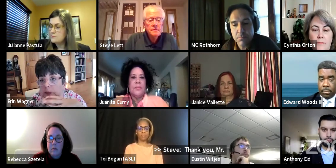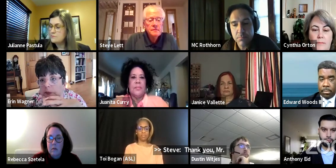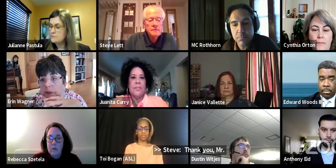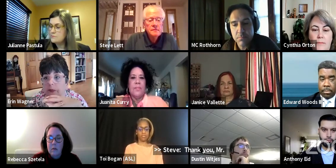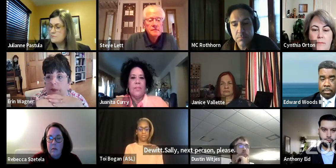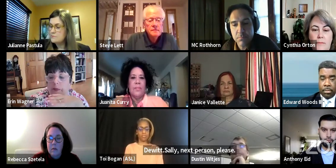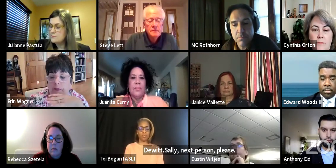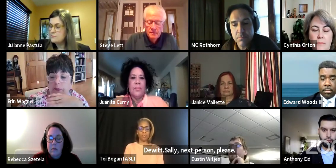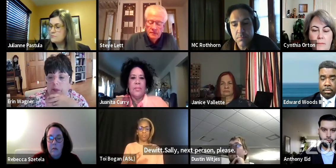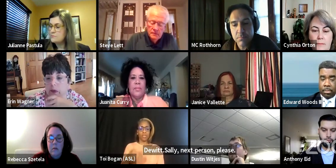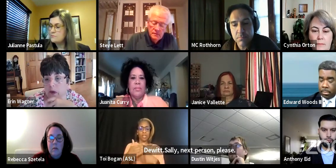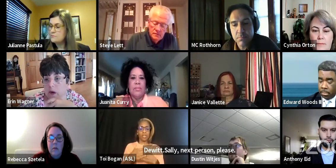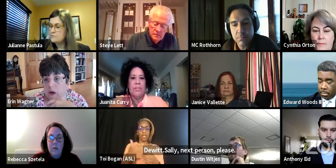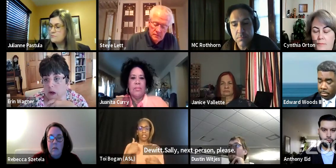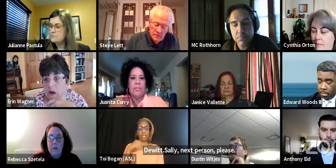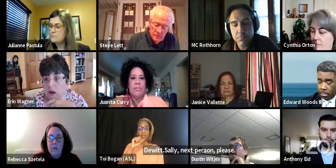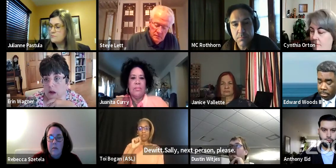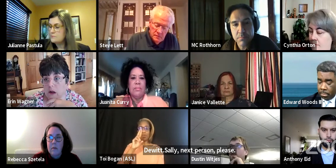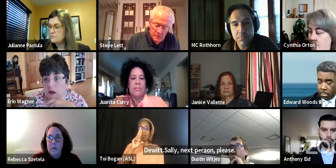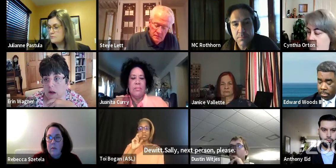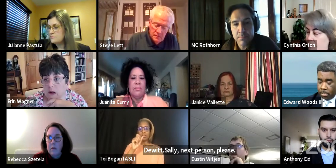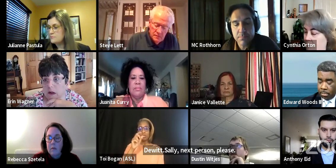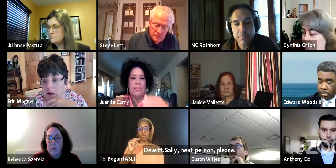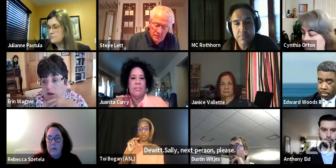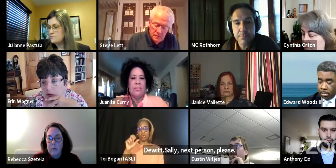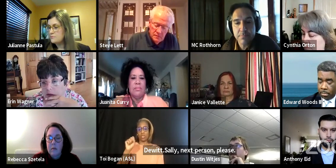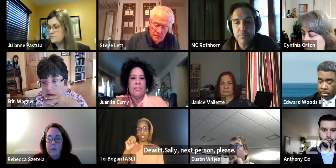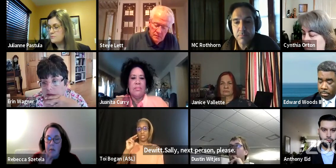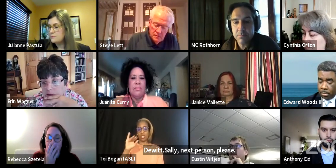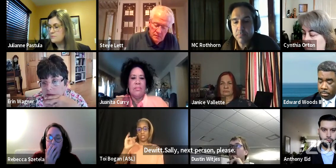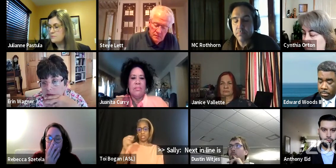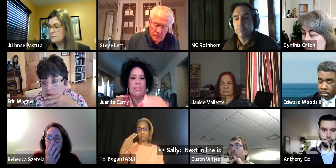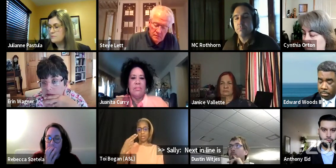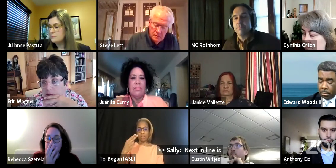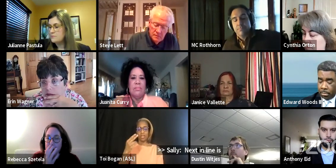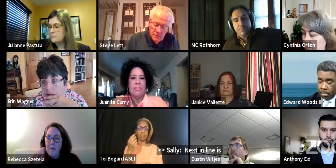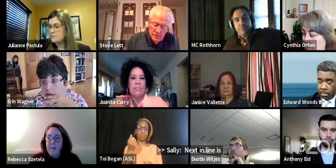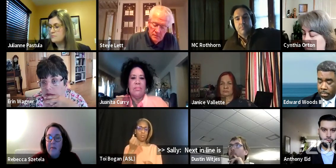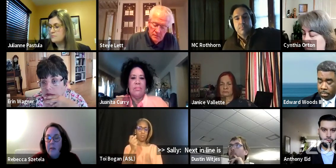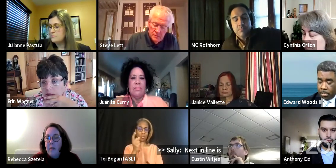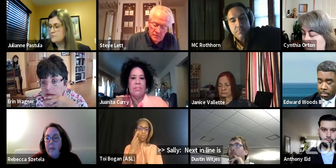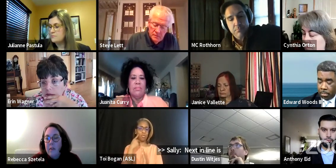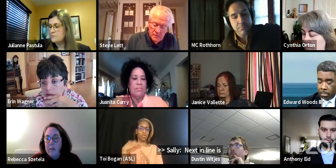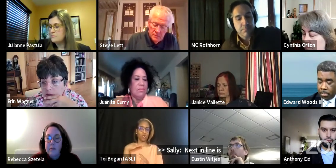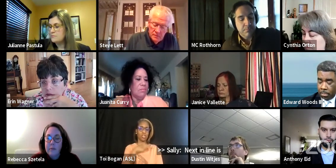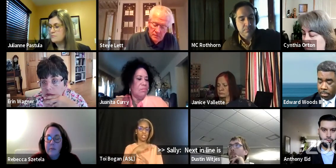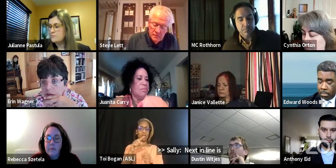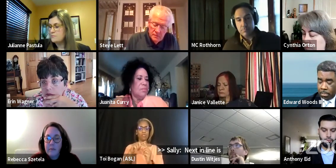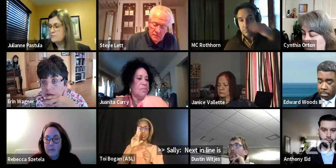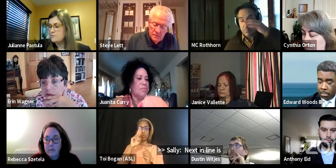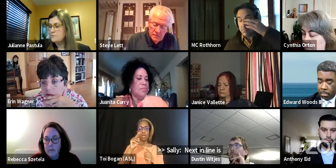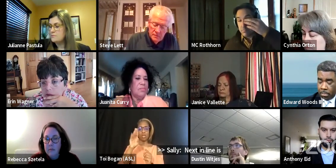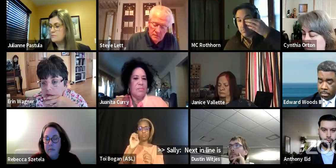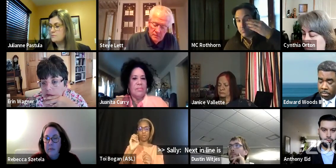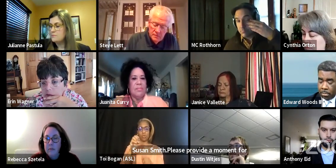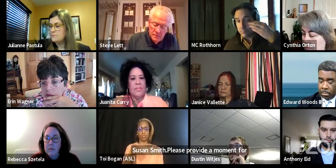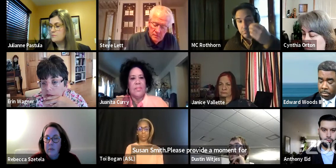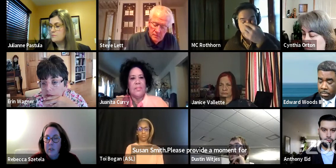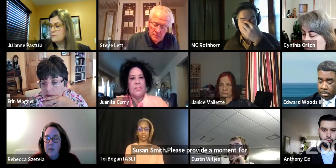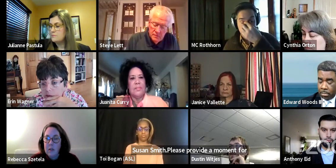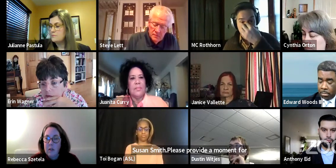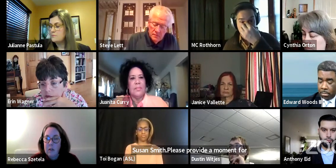Next in line is Susan Smith. Please provide a moment for our staff to unmute you,